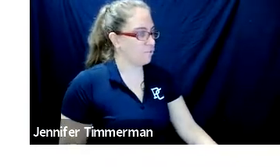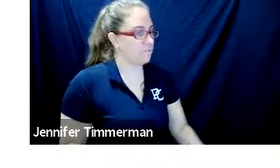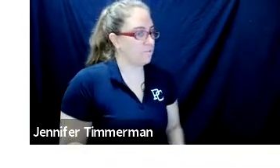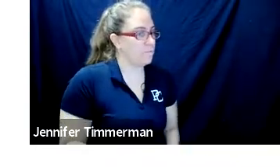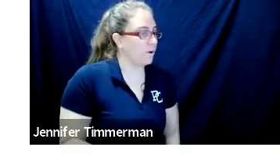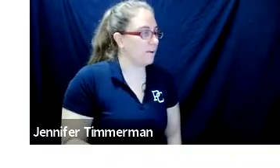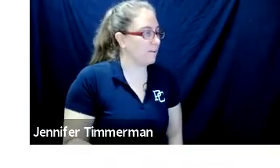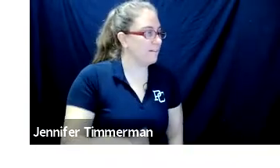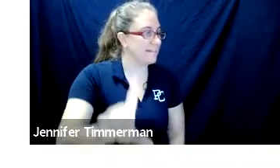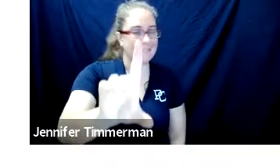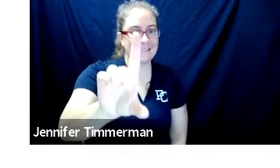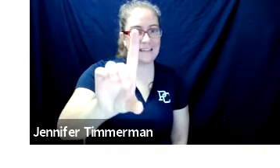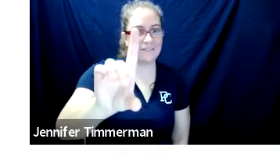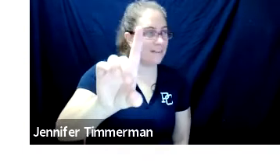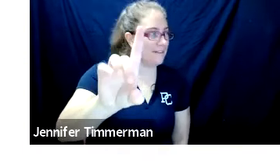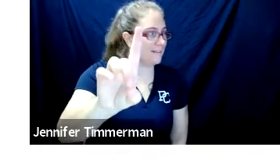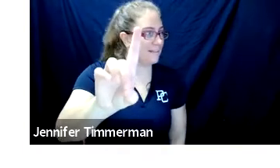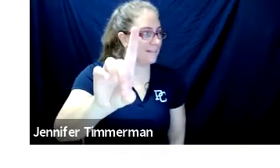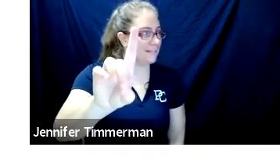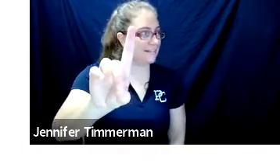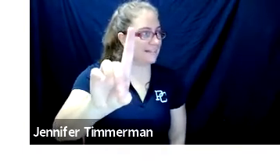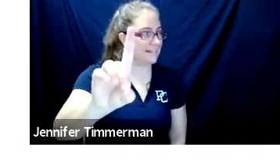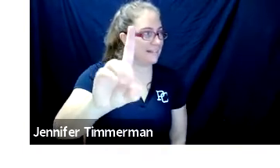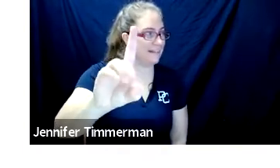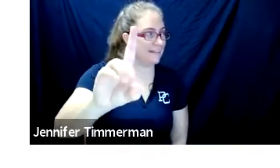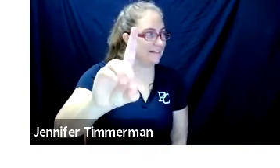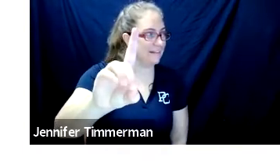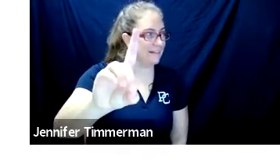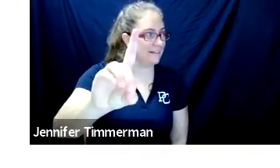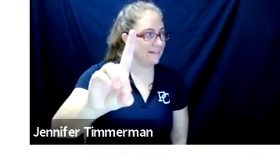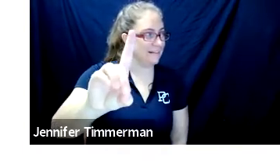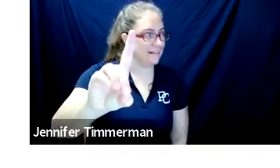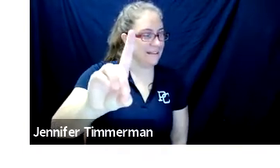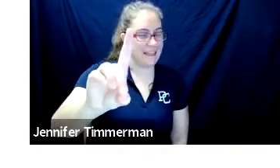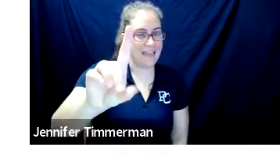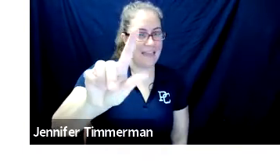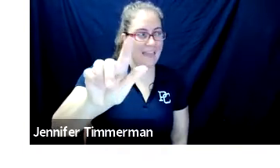we'll do just a few more here. David, D